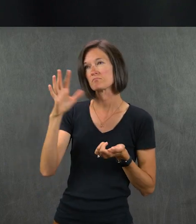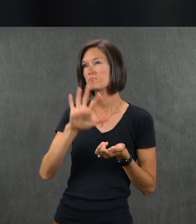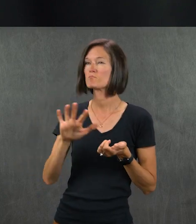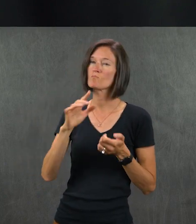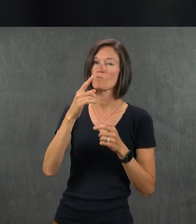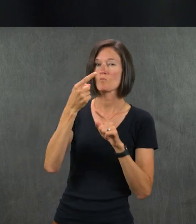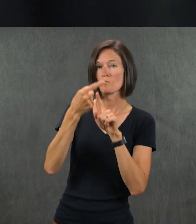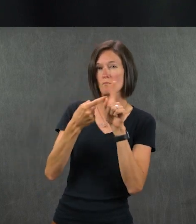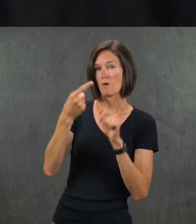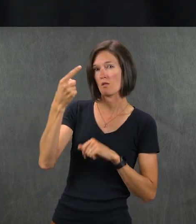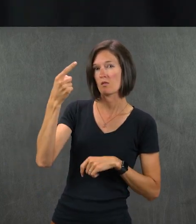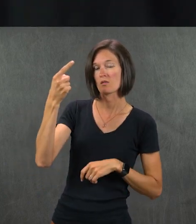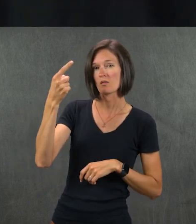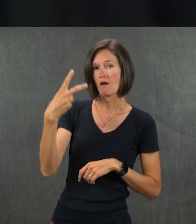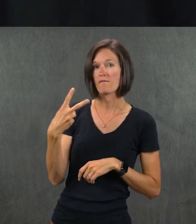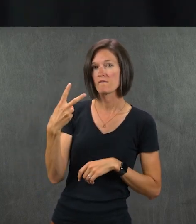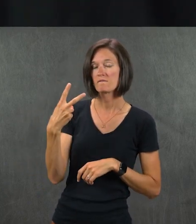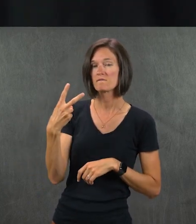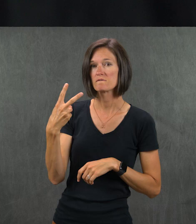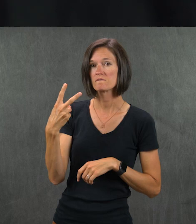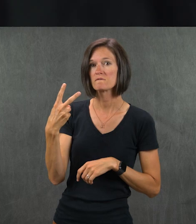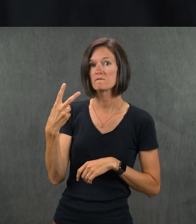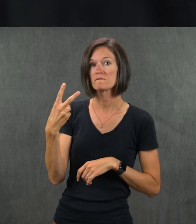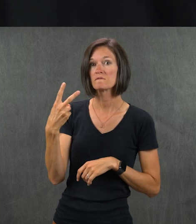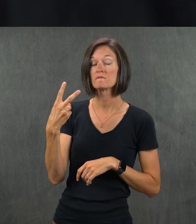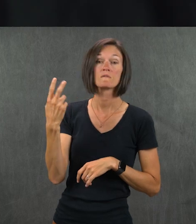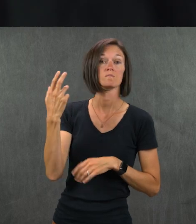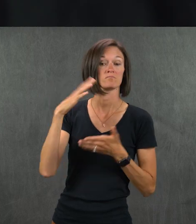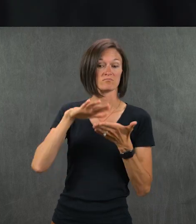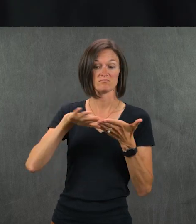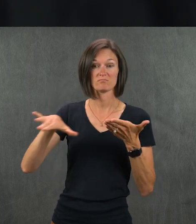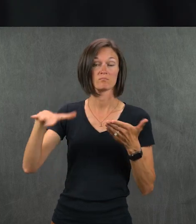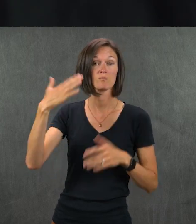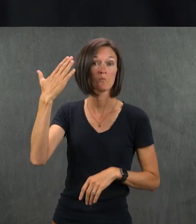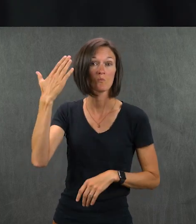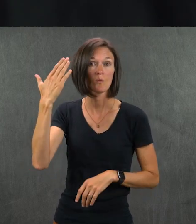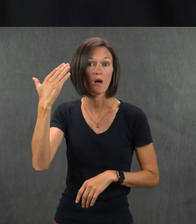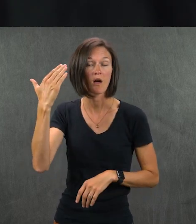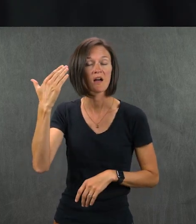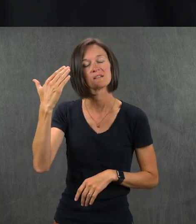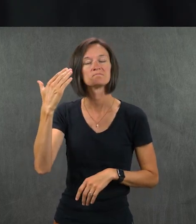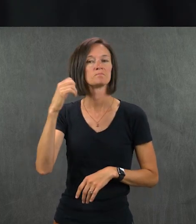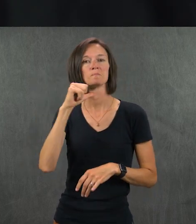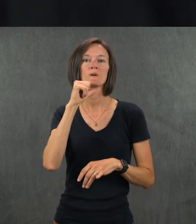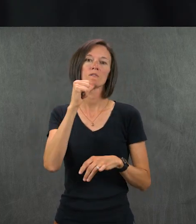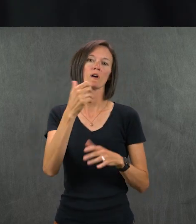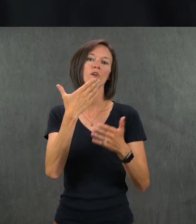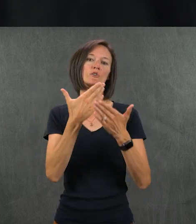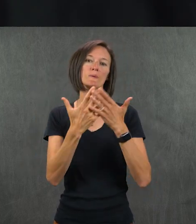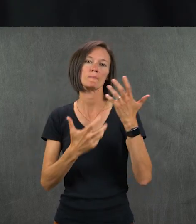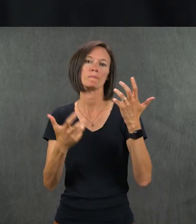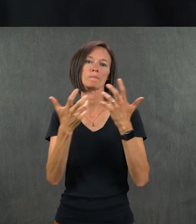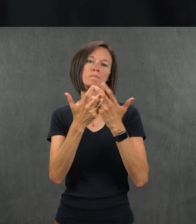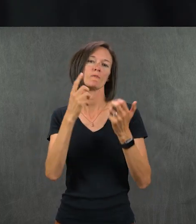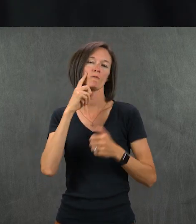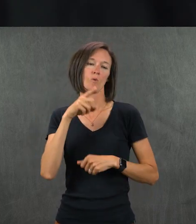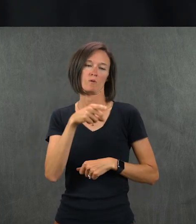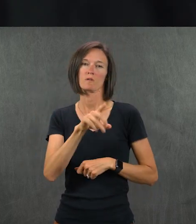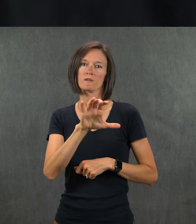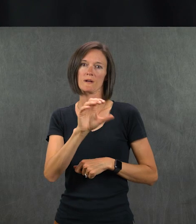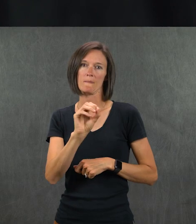about a month and a half. And the reason I was given was that I wasn't really a good match for their company.